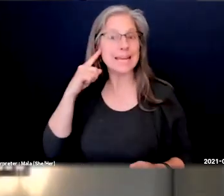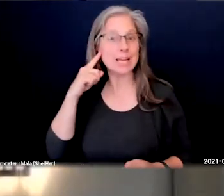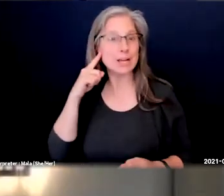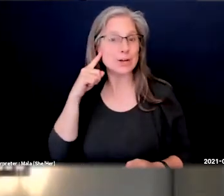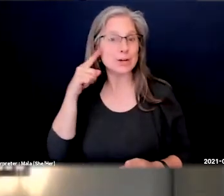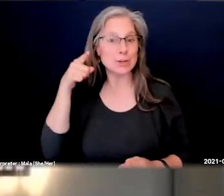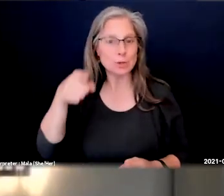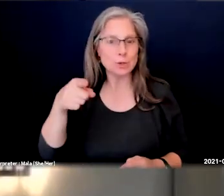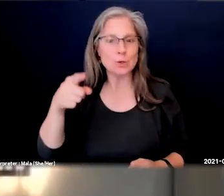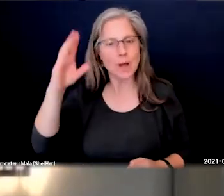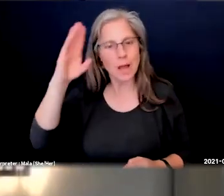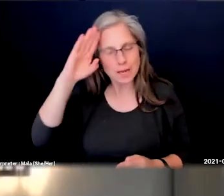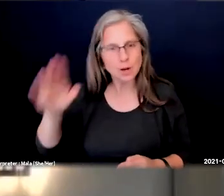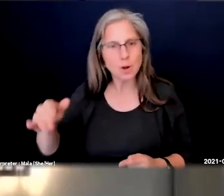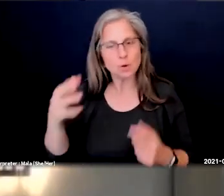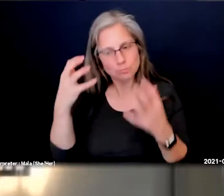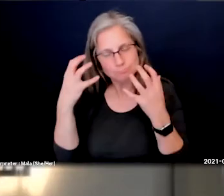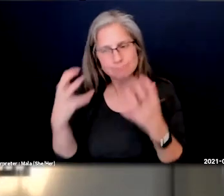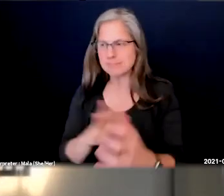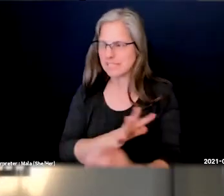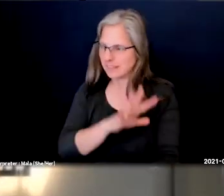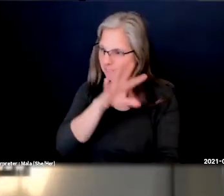know how involved you are with